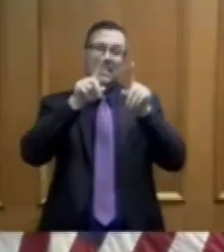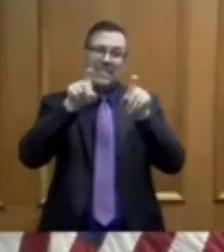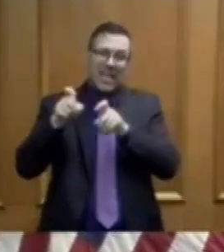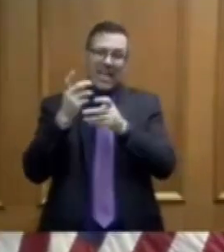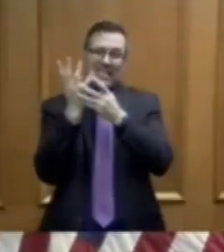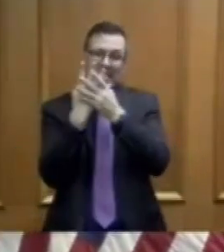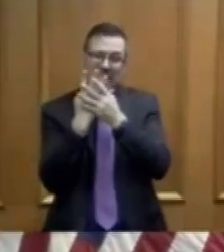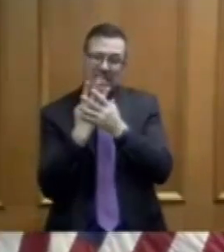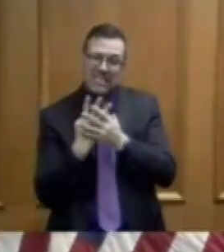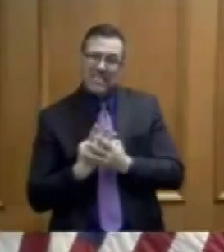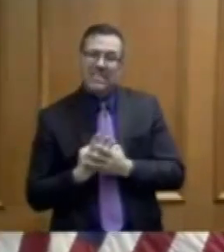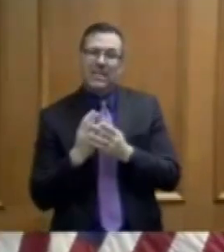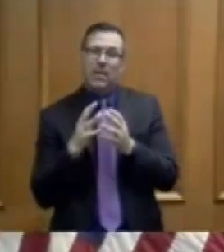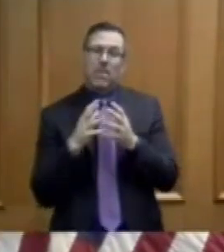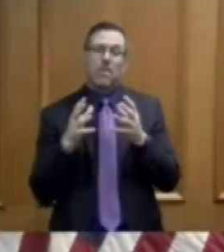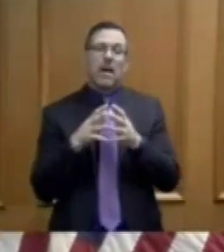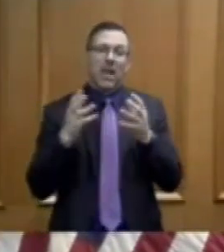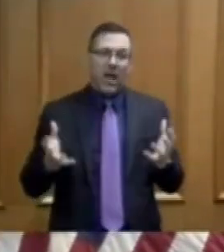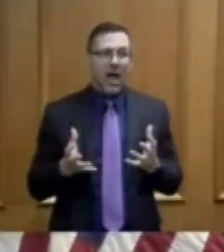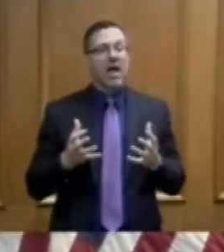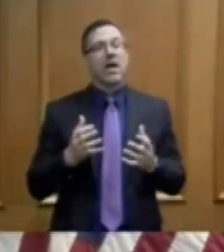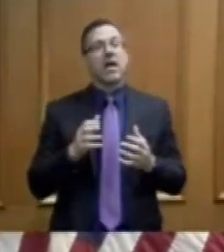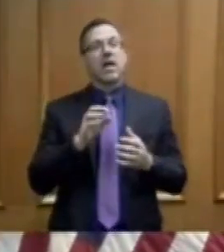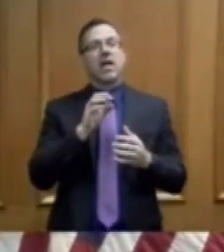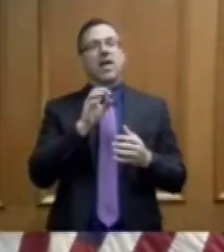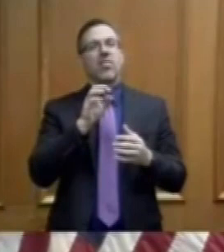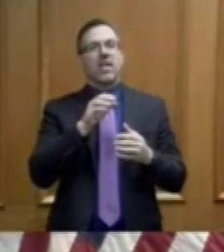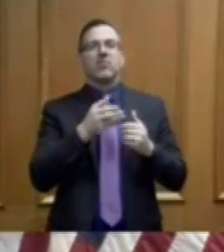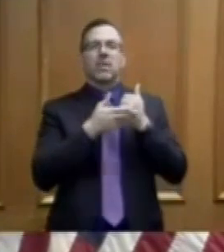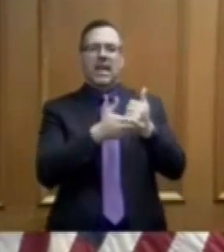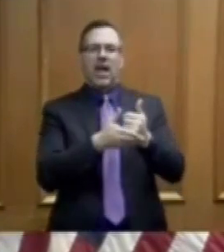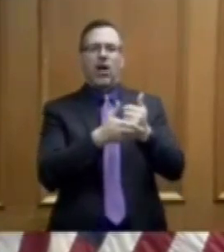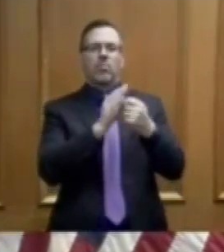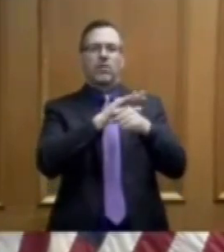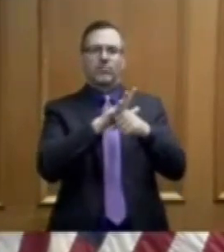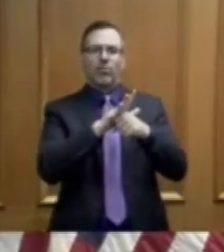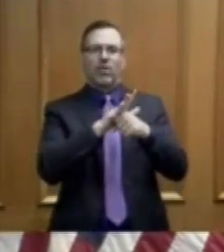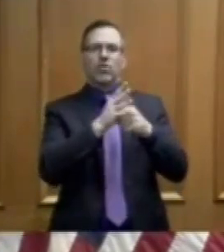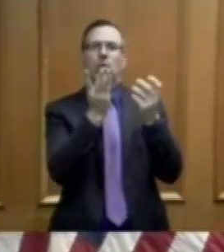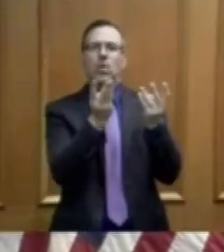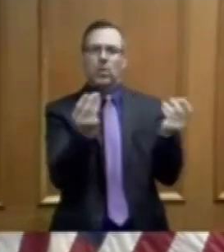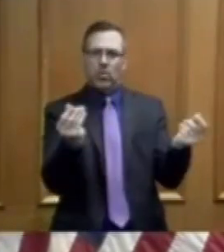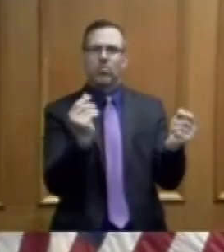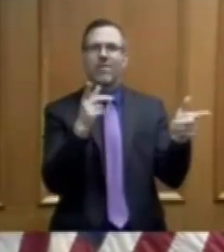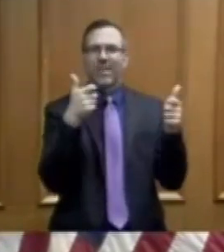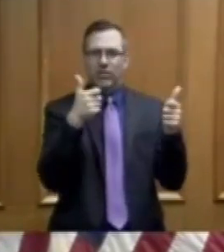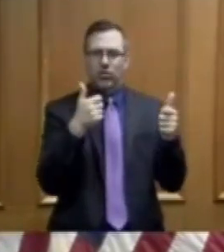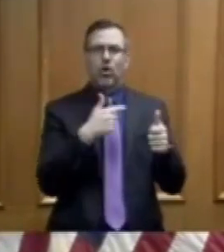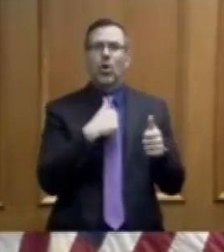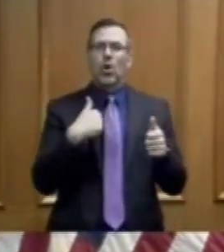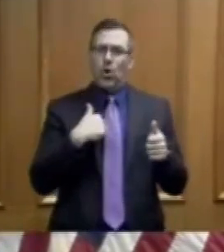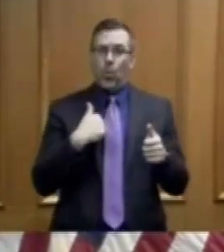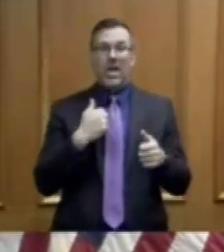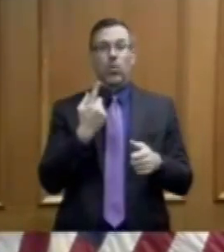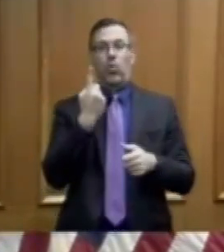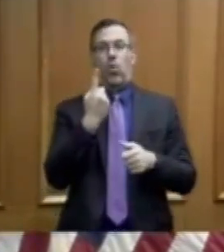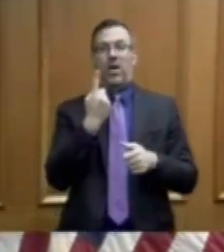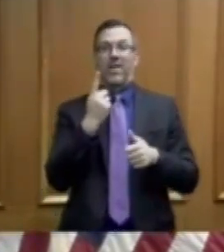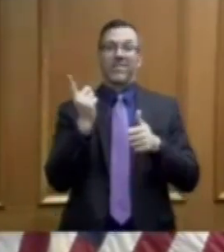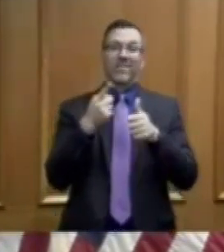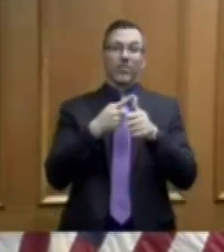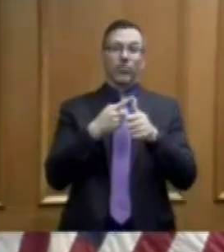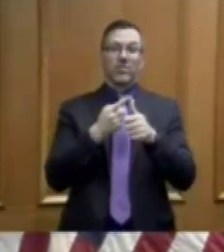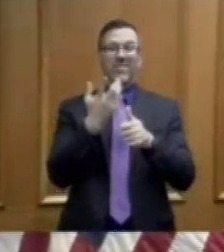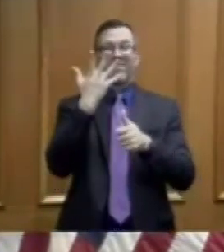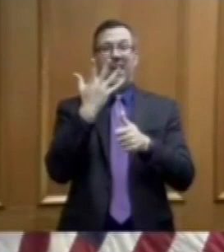I tasked our team with an aggressive approach to testing weeks ago. We were one of the first 5 states in the